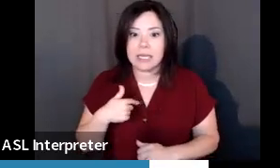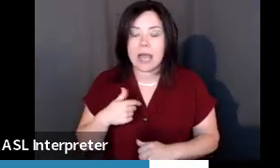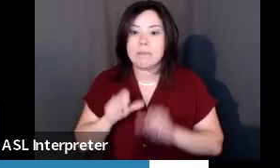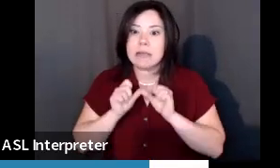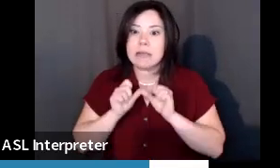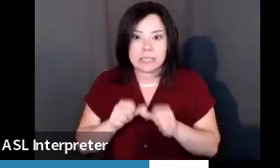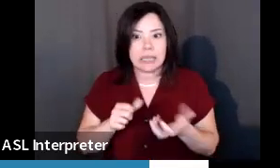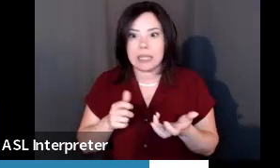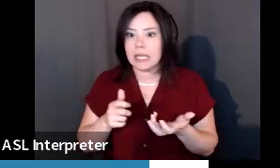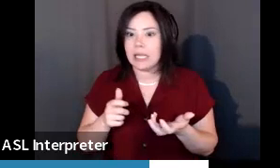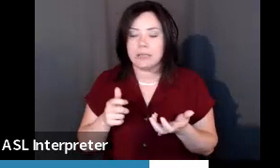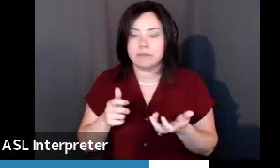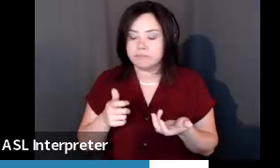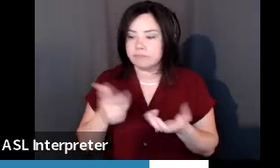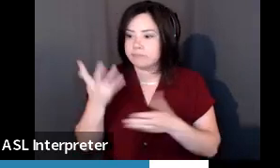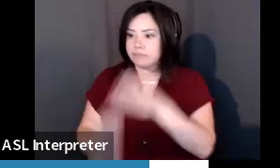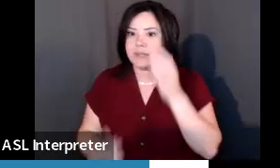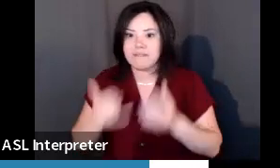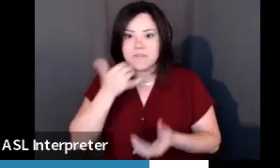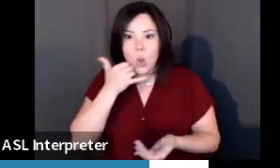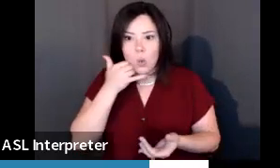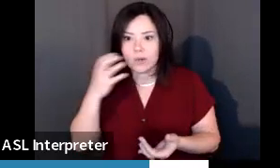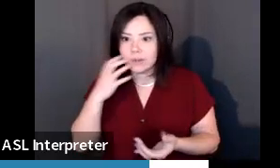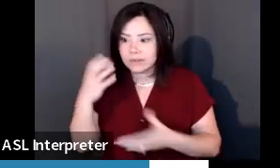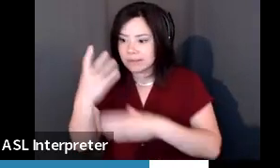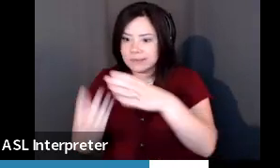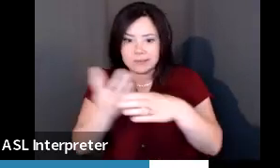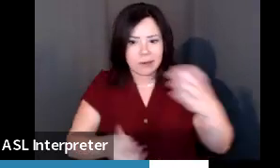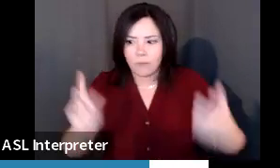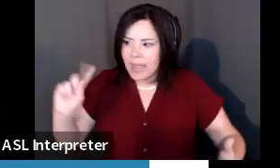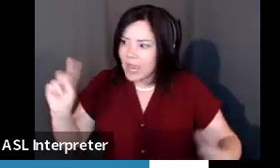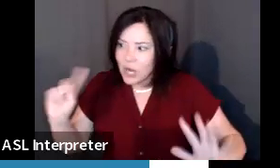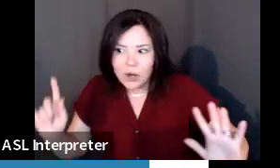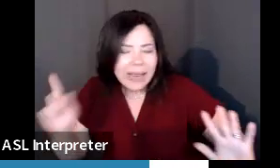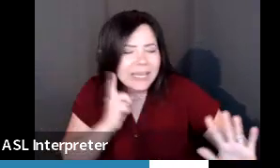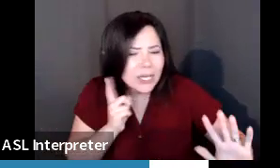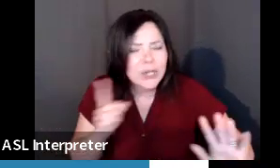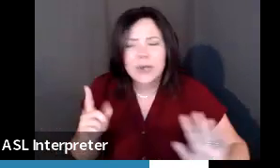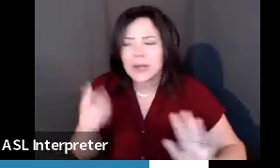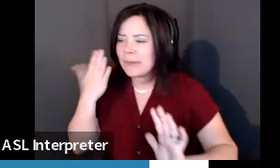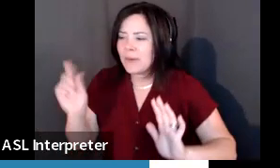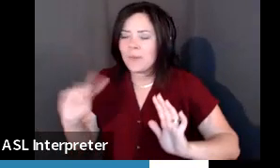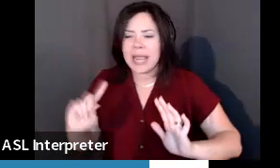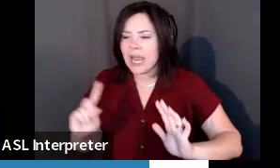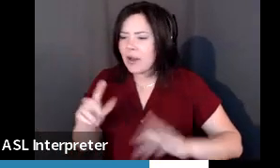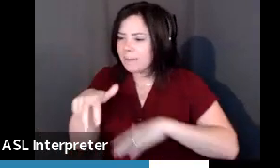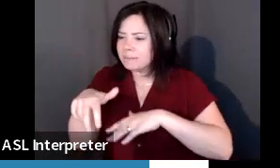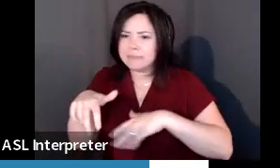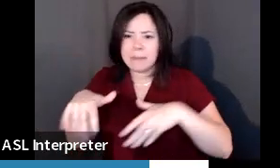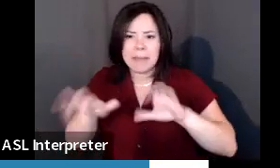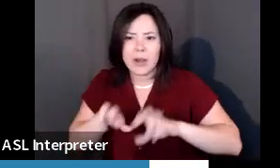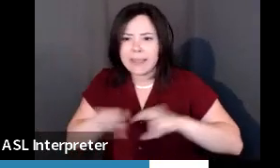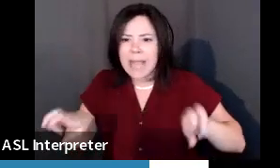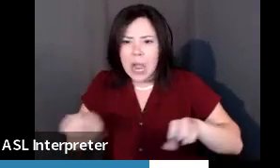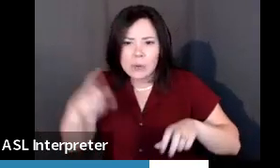misplacing your phone, going, where is it? I hear it. I don't know where it is. It's buried in the couch, whatever. It's just